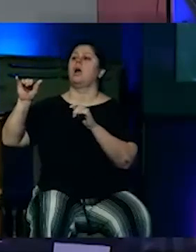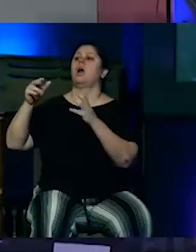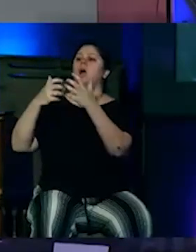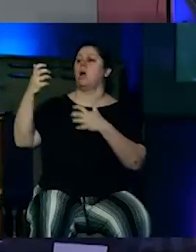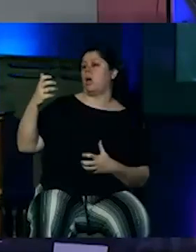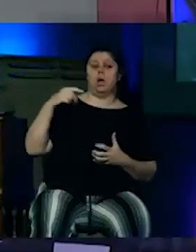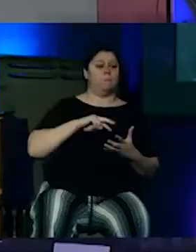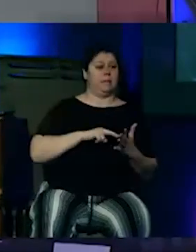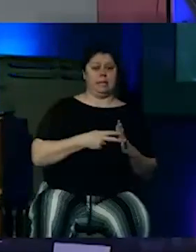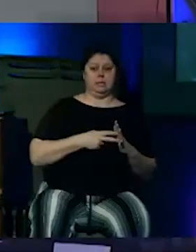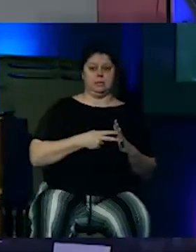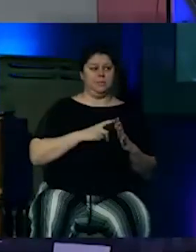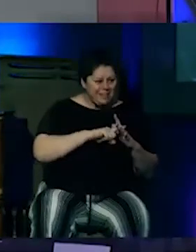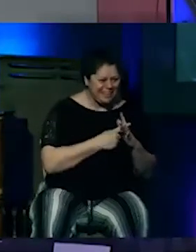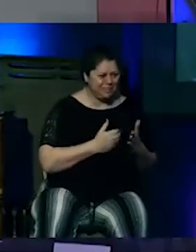follow these norms.